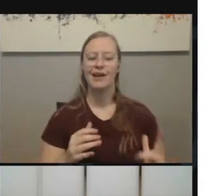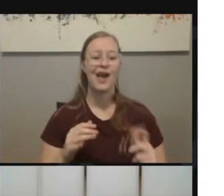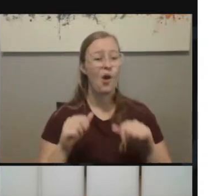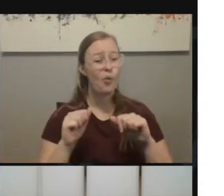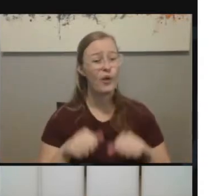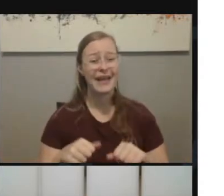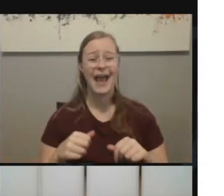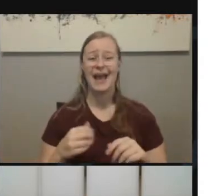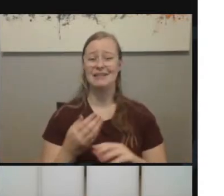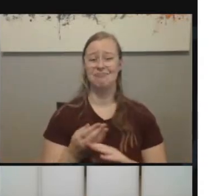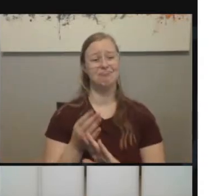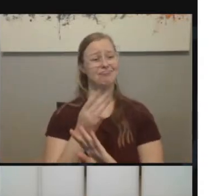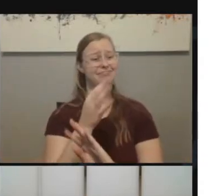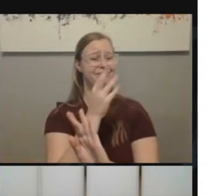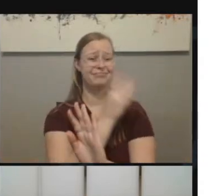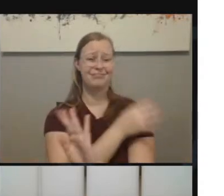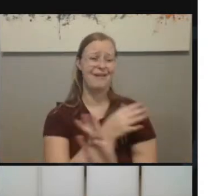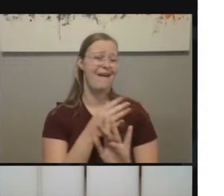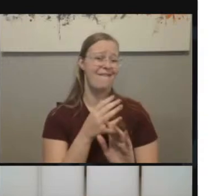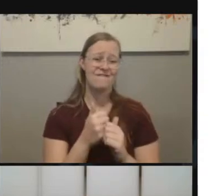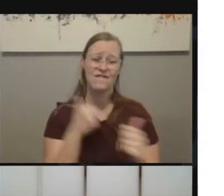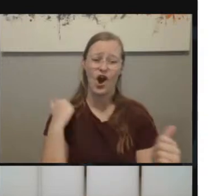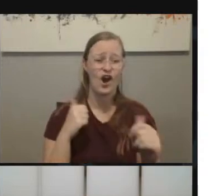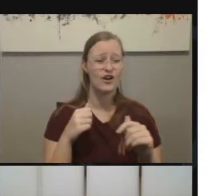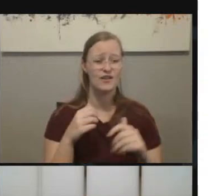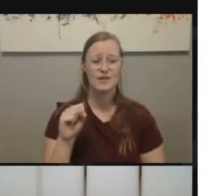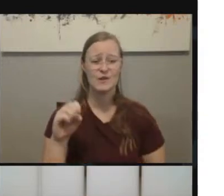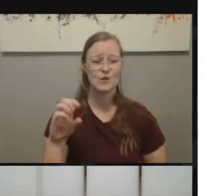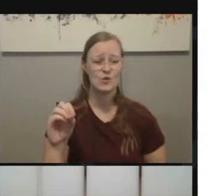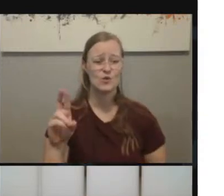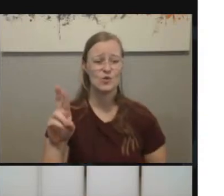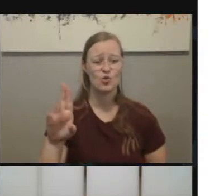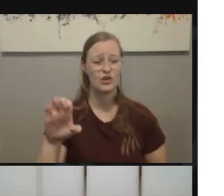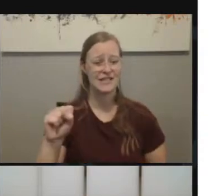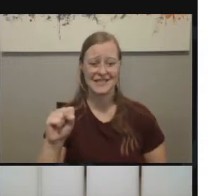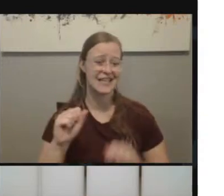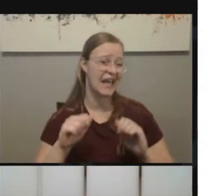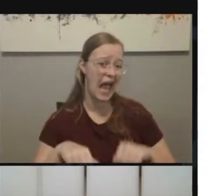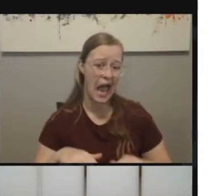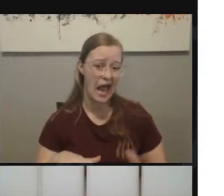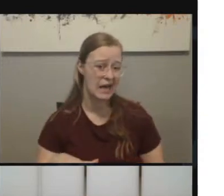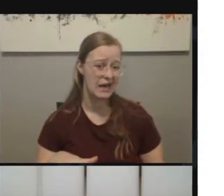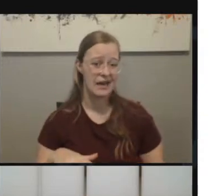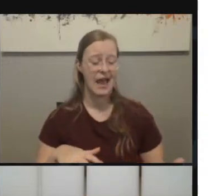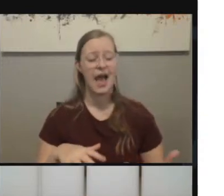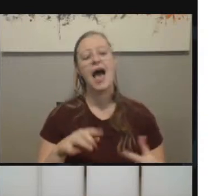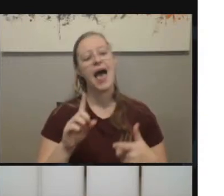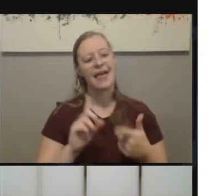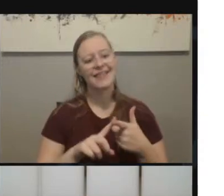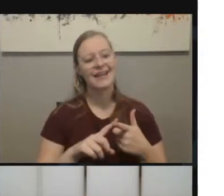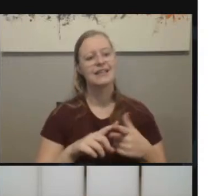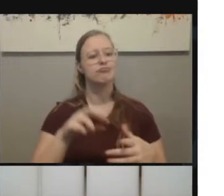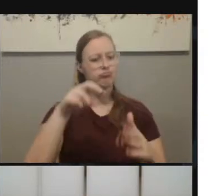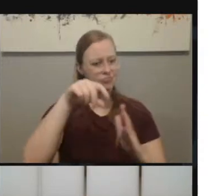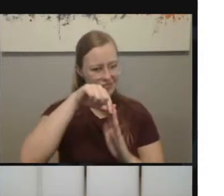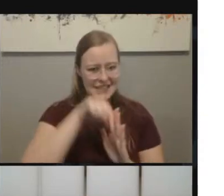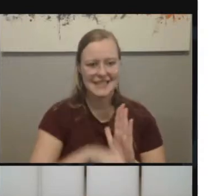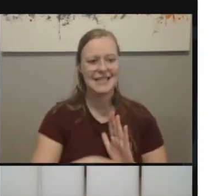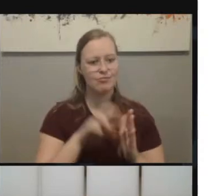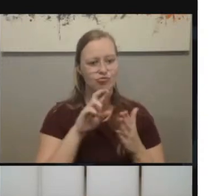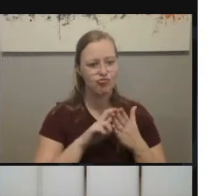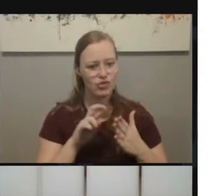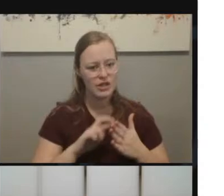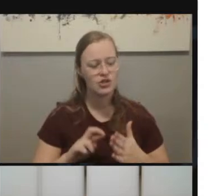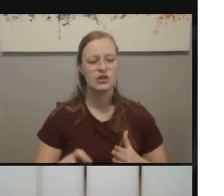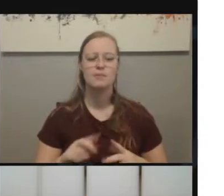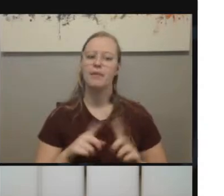our sources take us, and then engage in a process of deep research, but